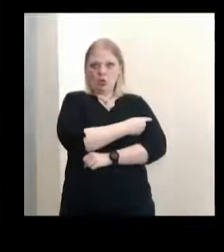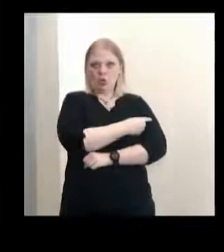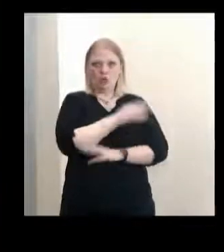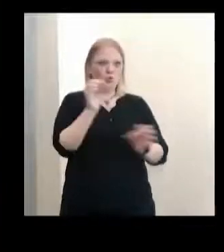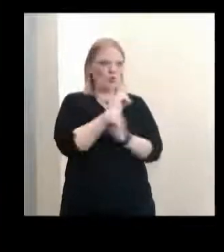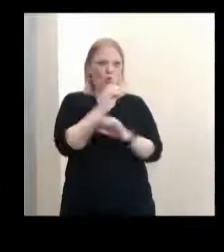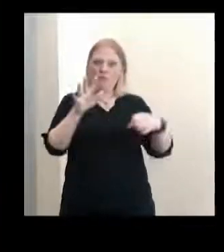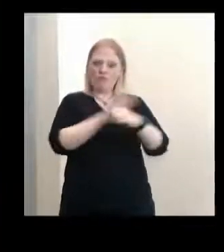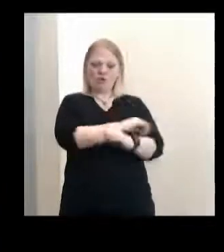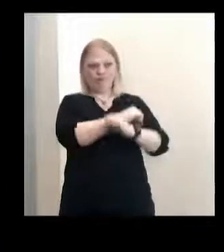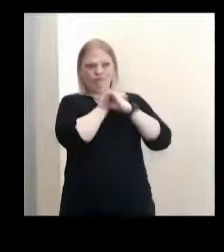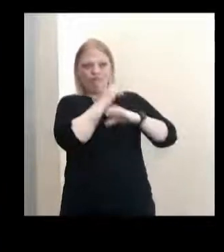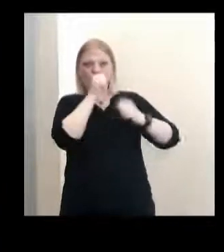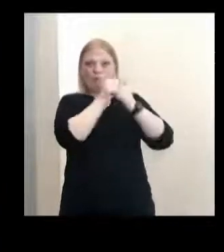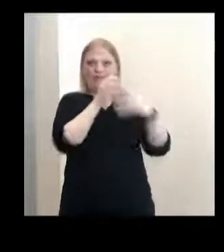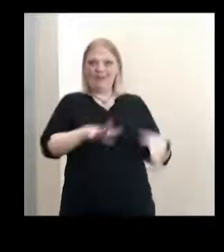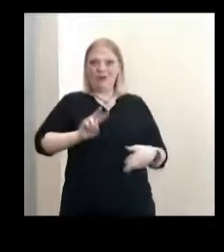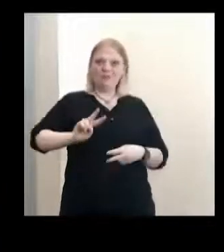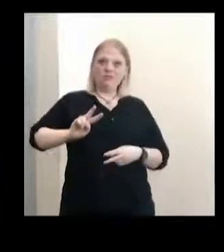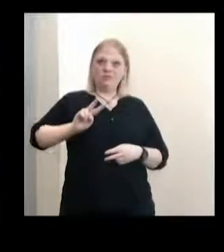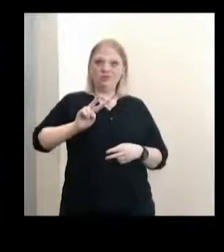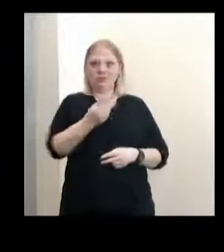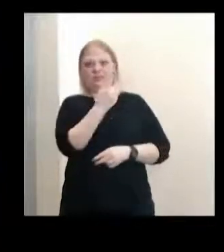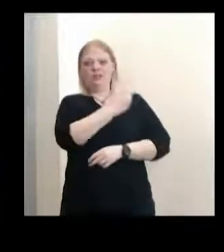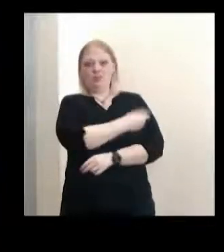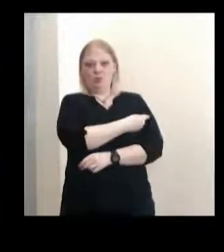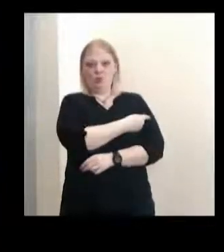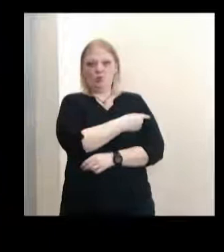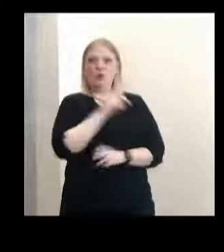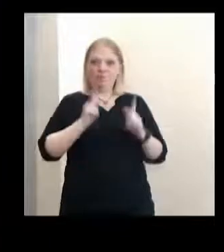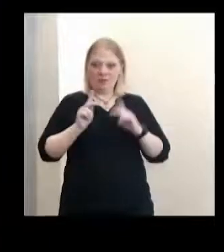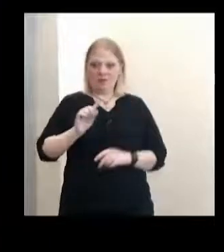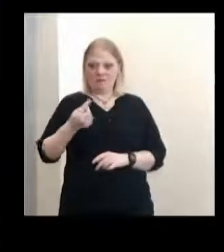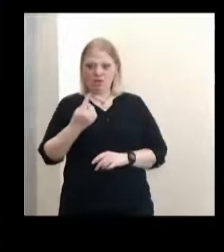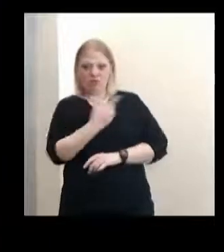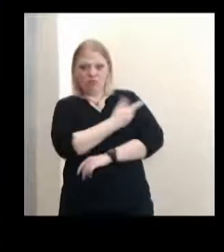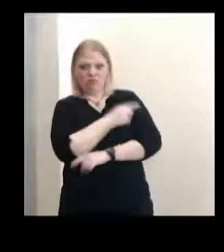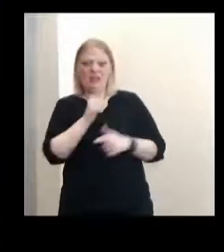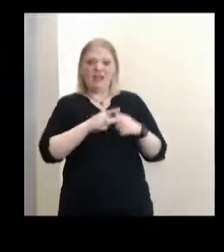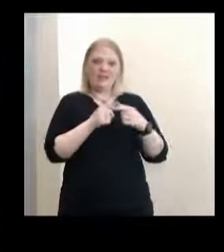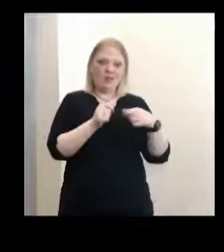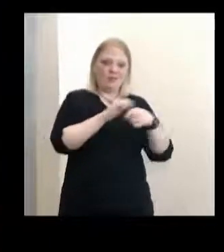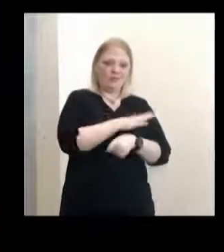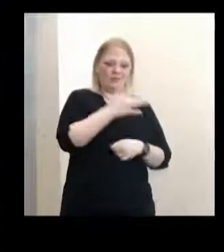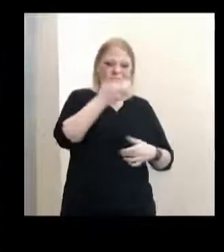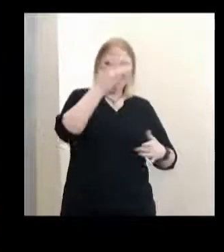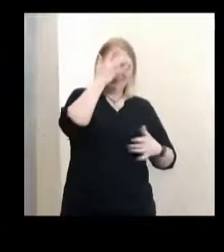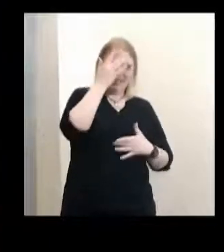as we've seen, there are some cases where individuals have gotten the first dose and have gotten COVID-19 in between the